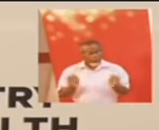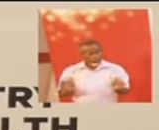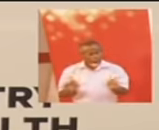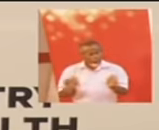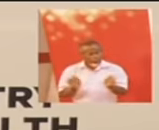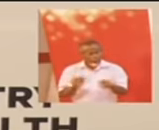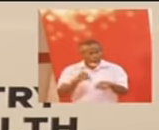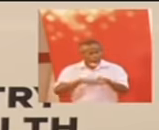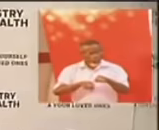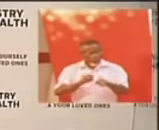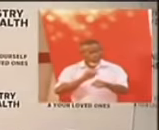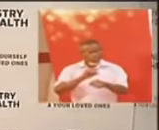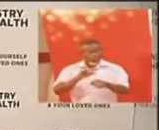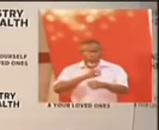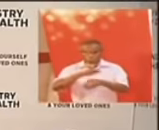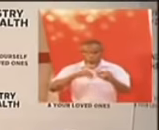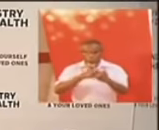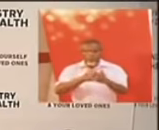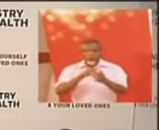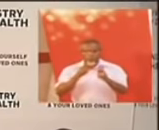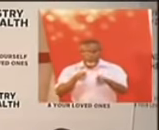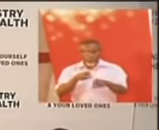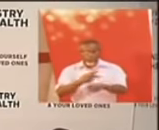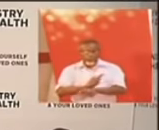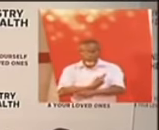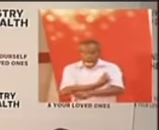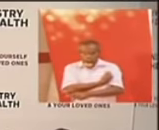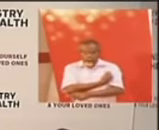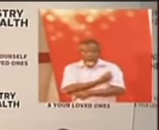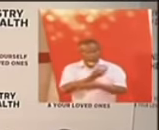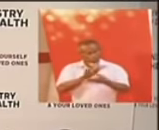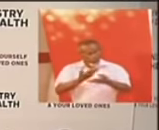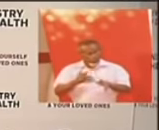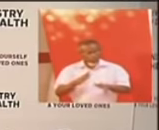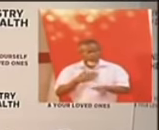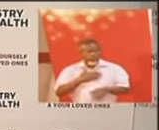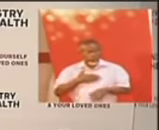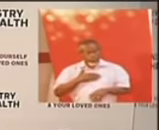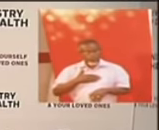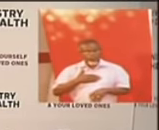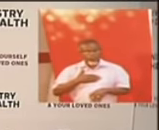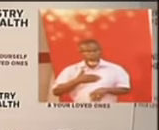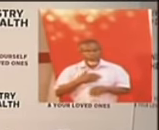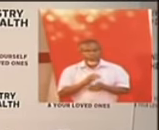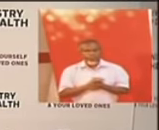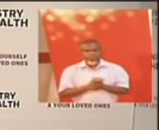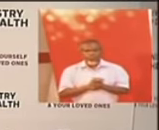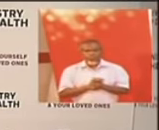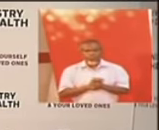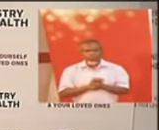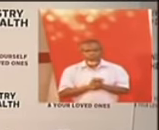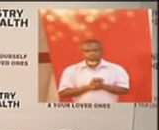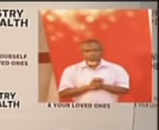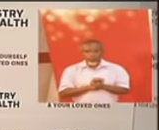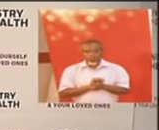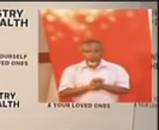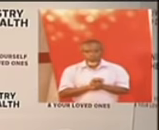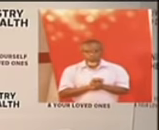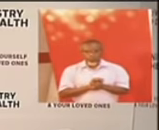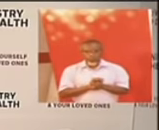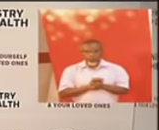can. Thank you very much, CMO. I-95, we are ready for you. I hope you're ready for us with your